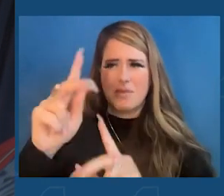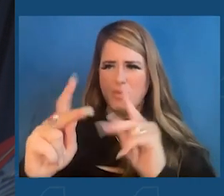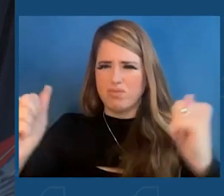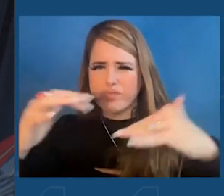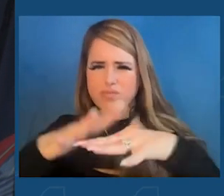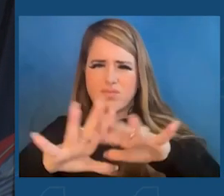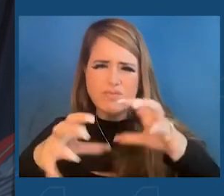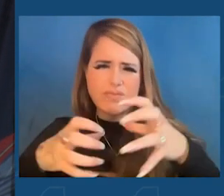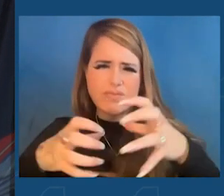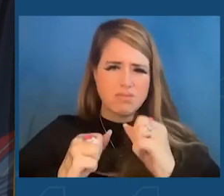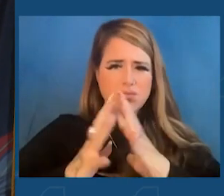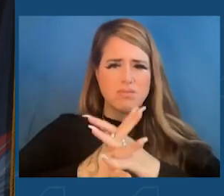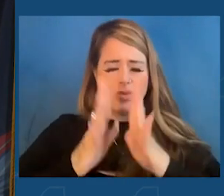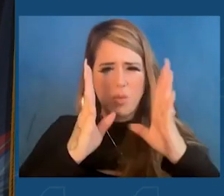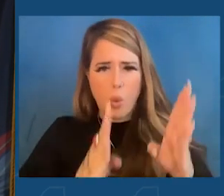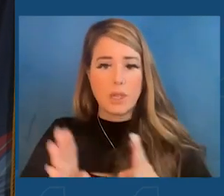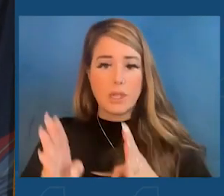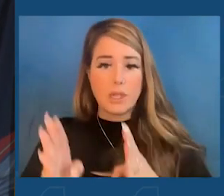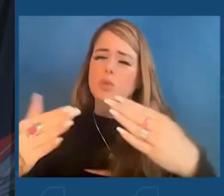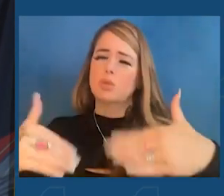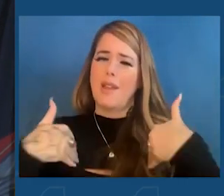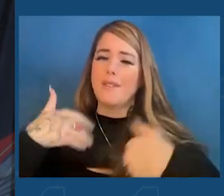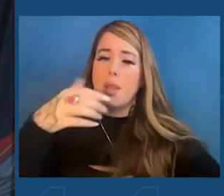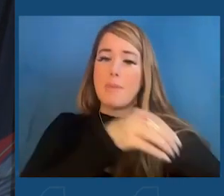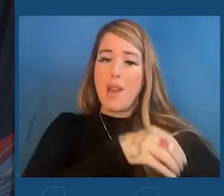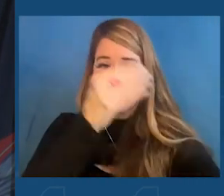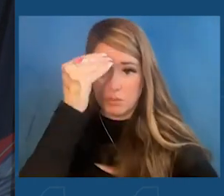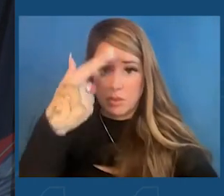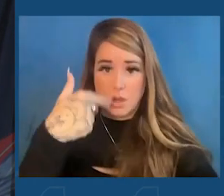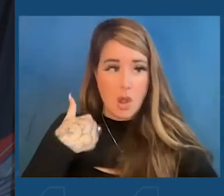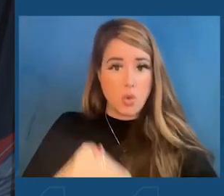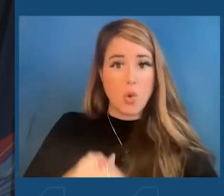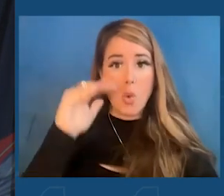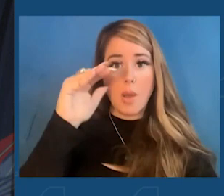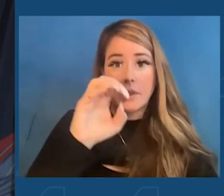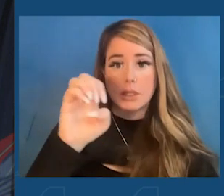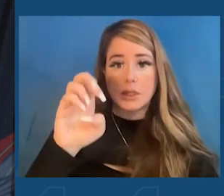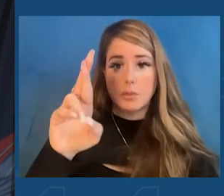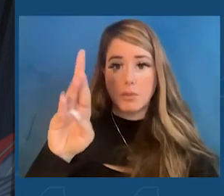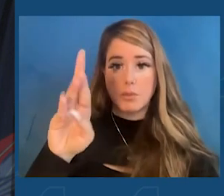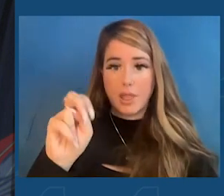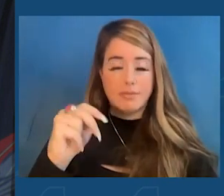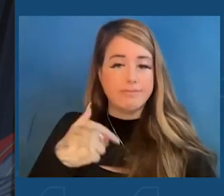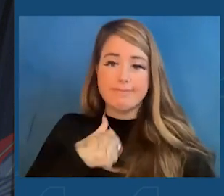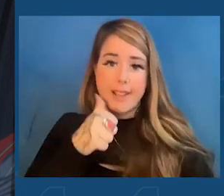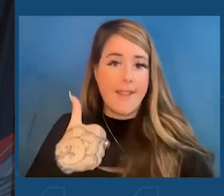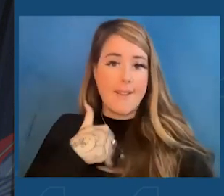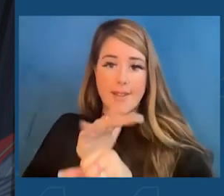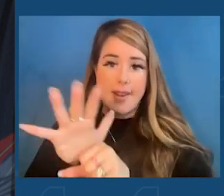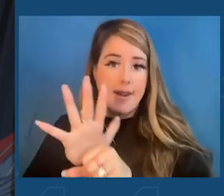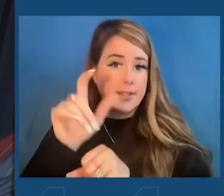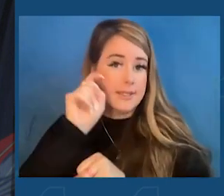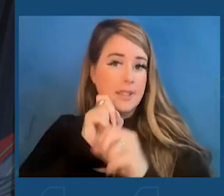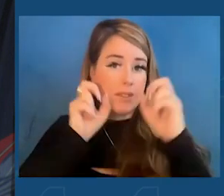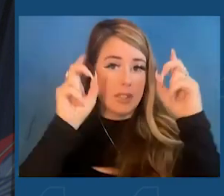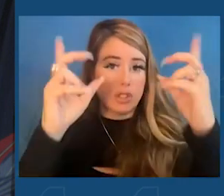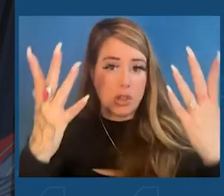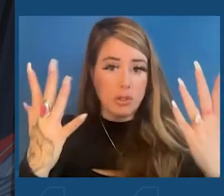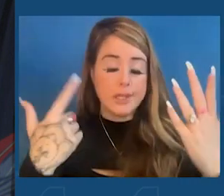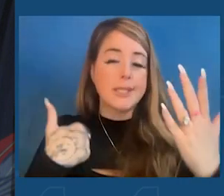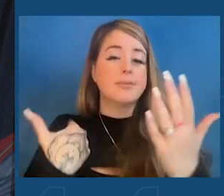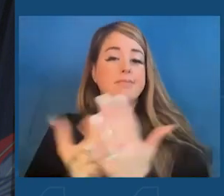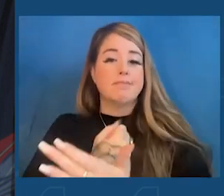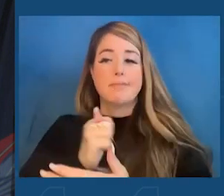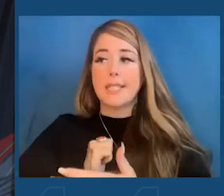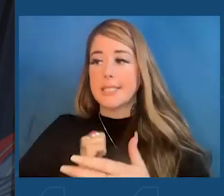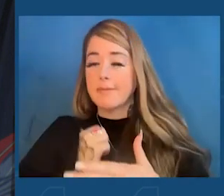in East New York, Brooklyn, I did not have comprehensive education to sex education. And I took things into my own hands. I